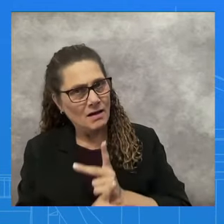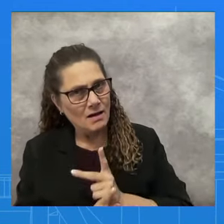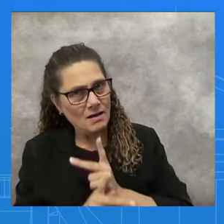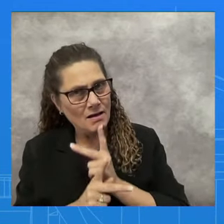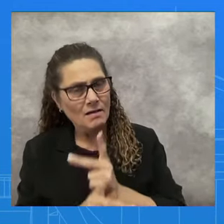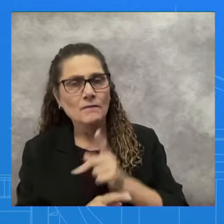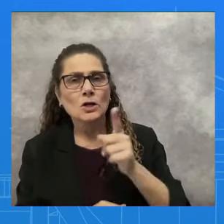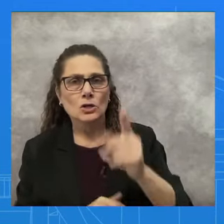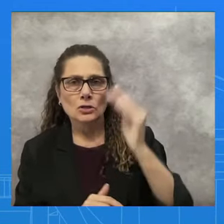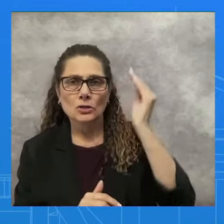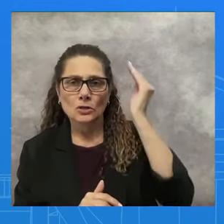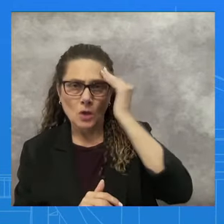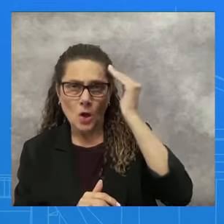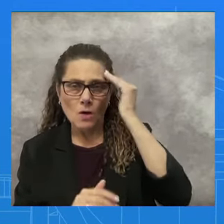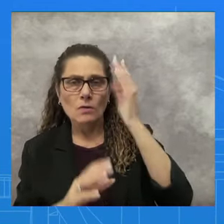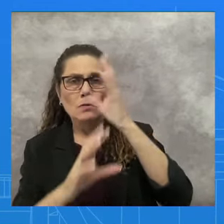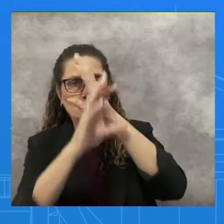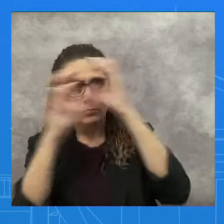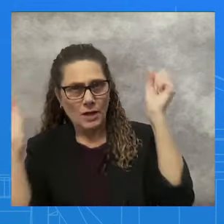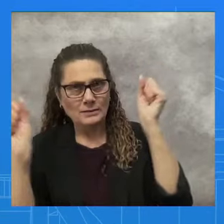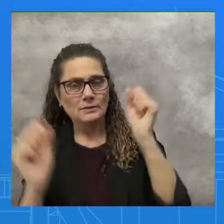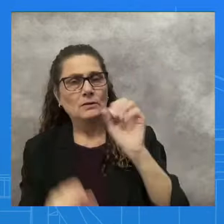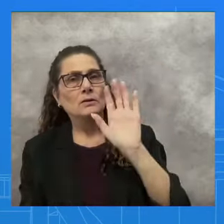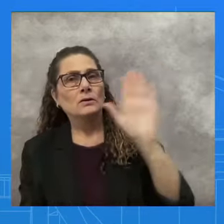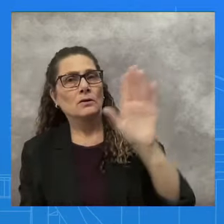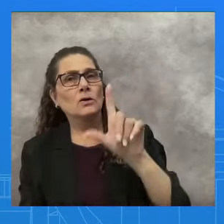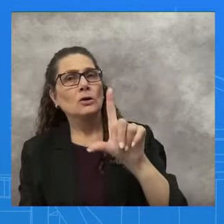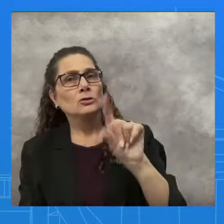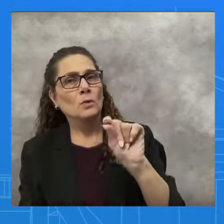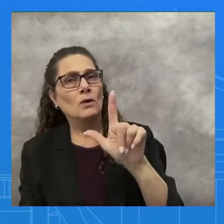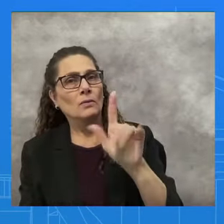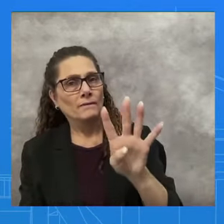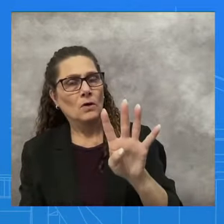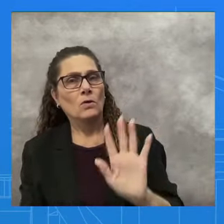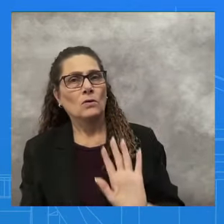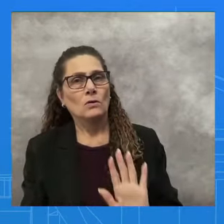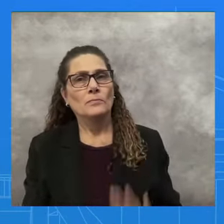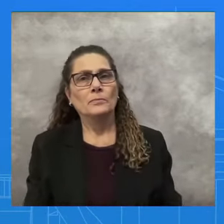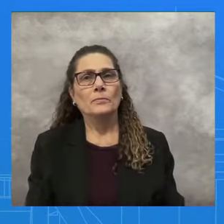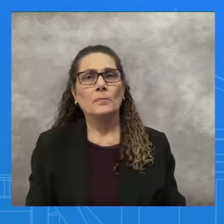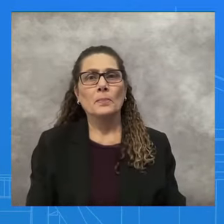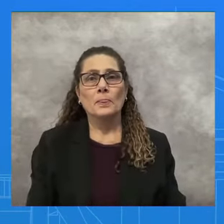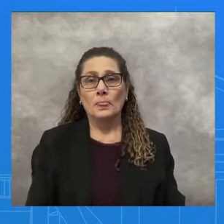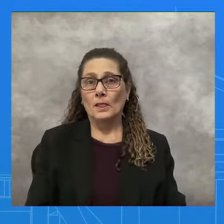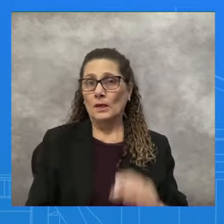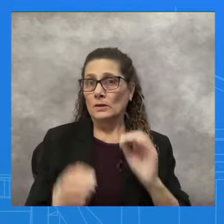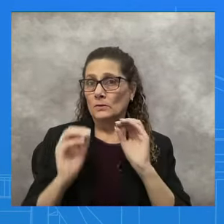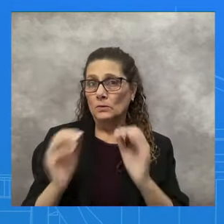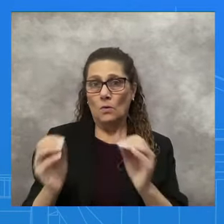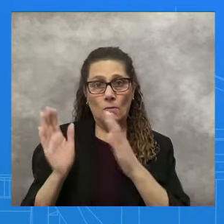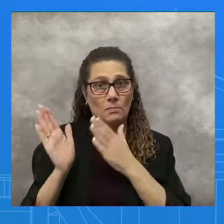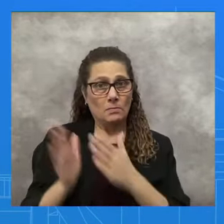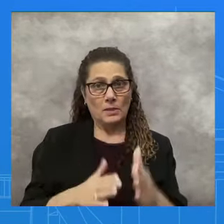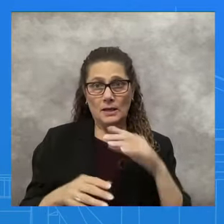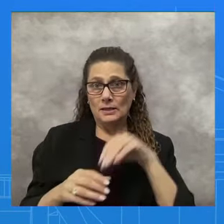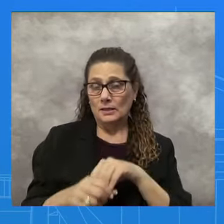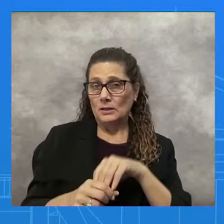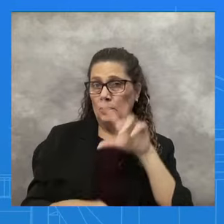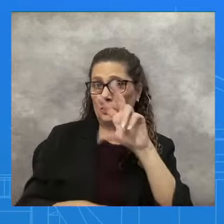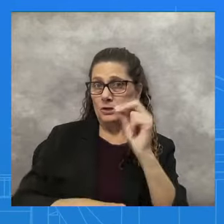going to be very mindful. And he doesn't have any plans in the next 30 days to... The president...